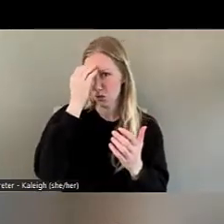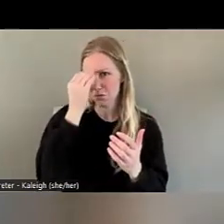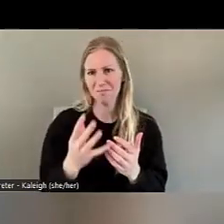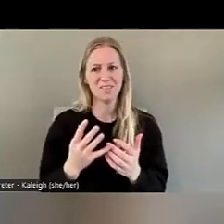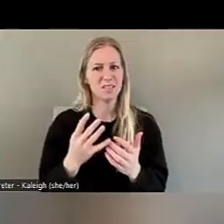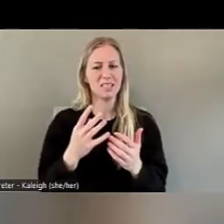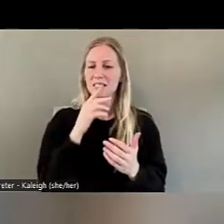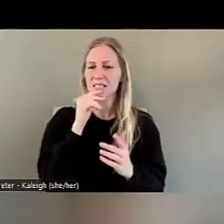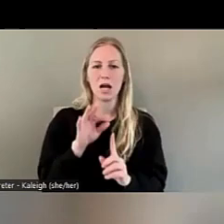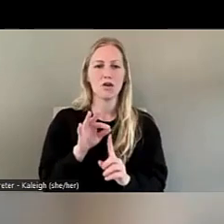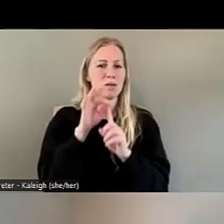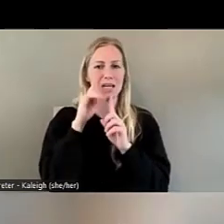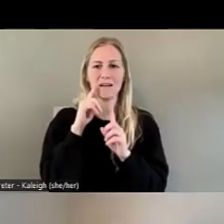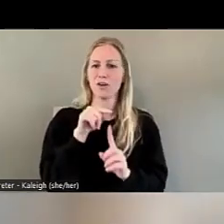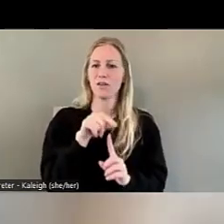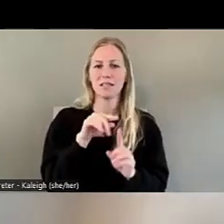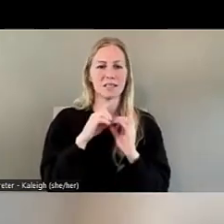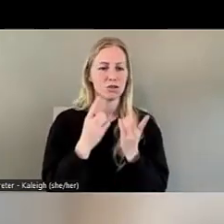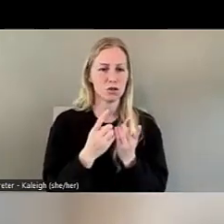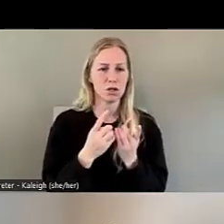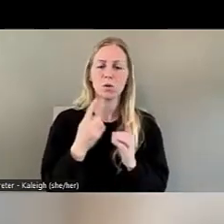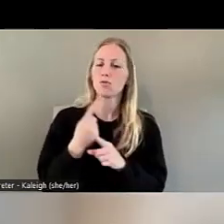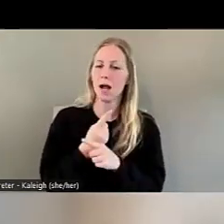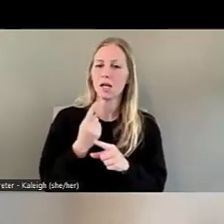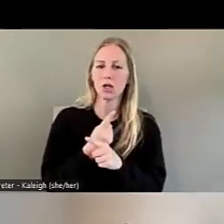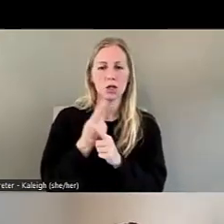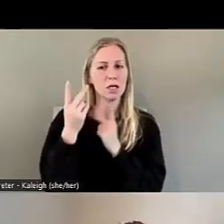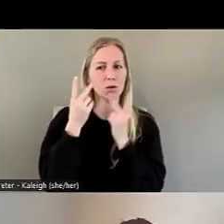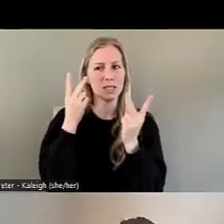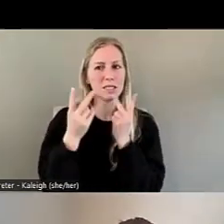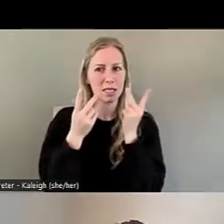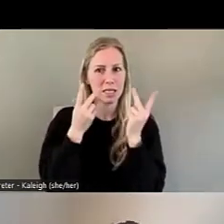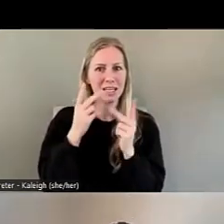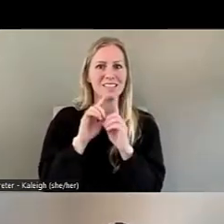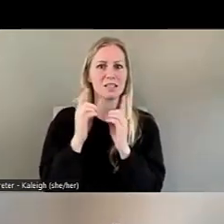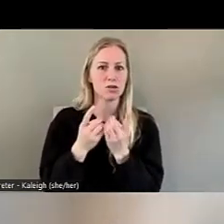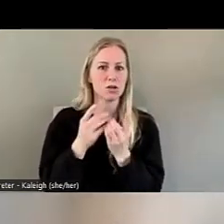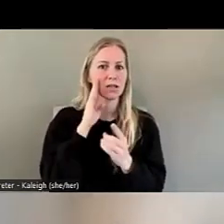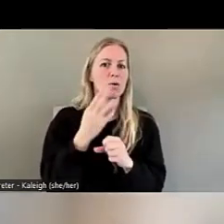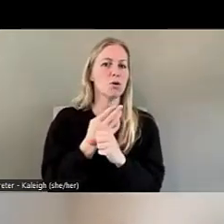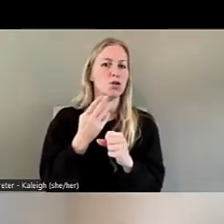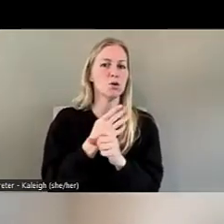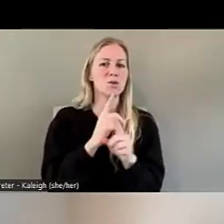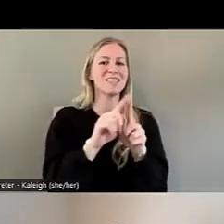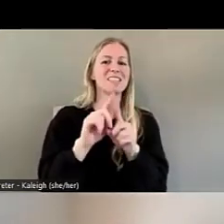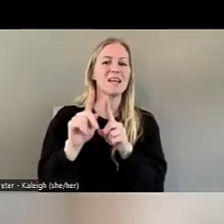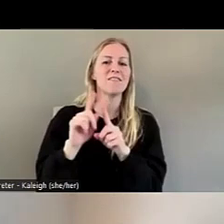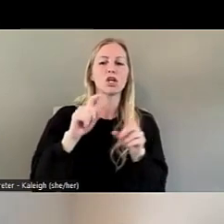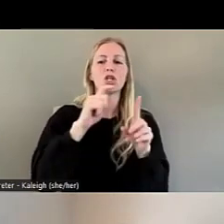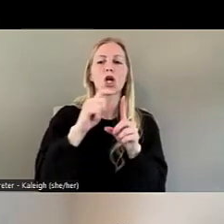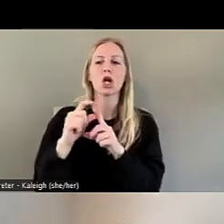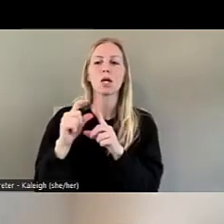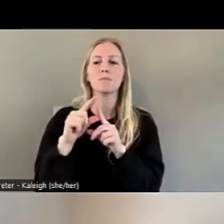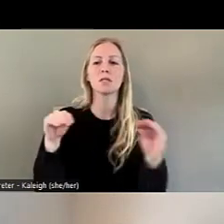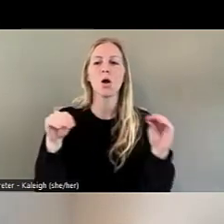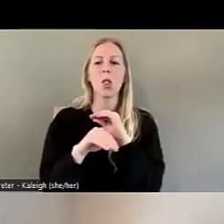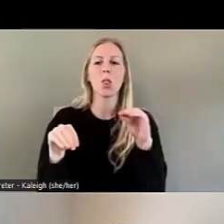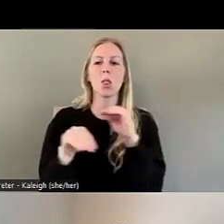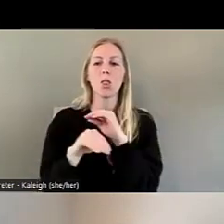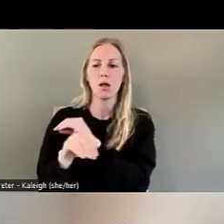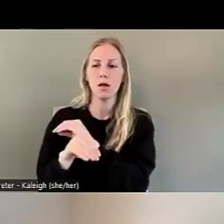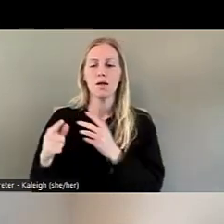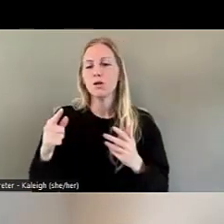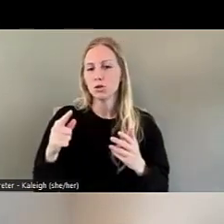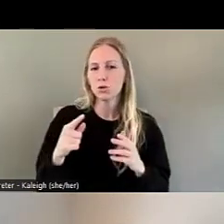district. We regularly see in our investigations that districts use inconsistent terminology to describe their seclusion rooms